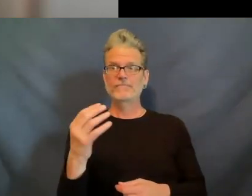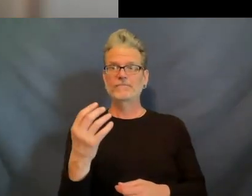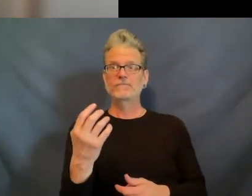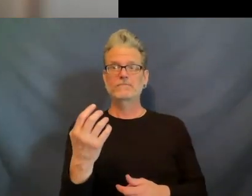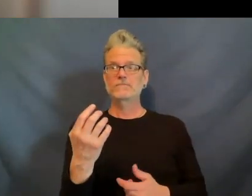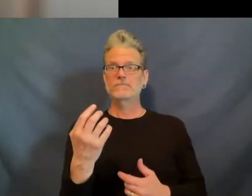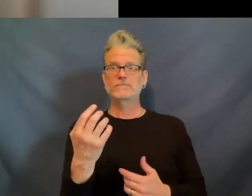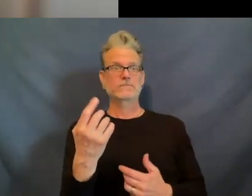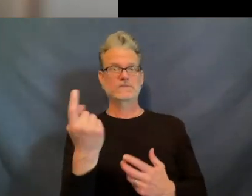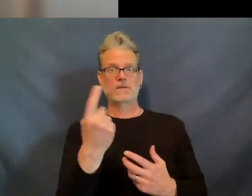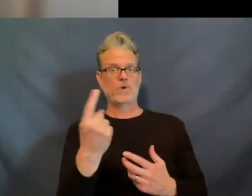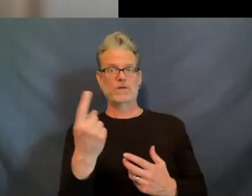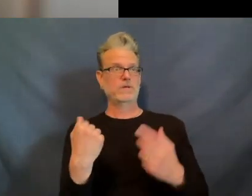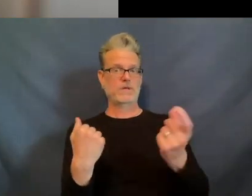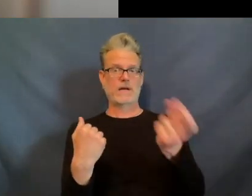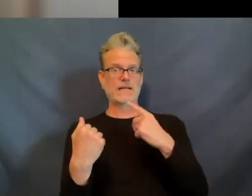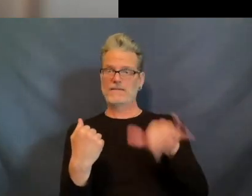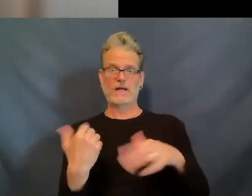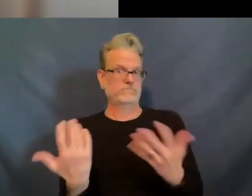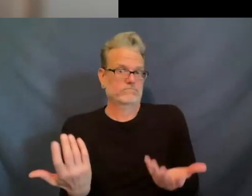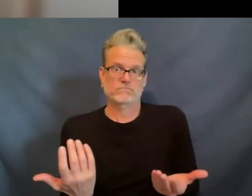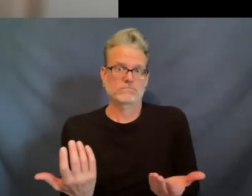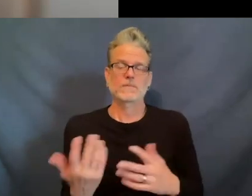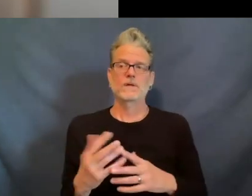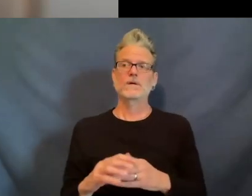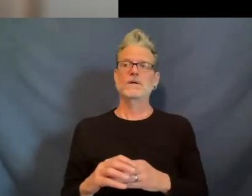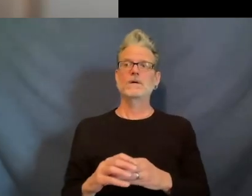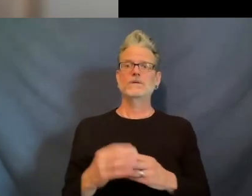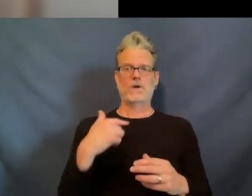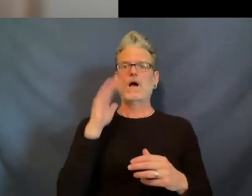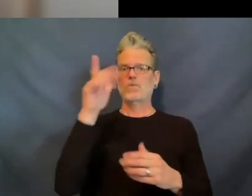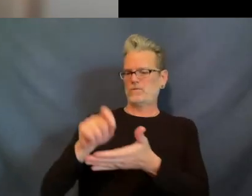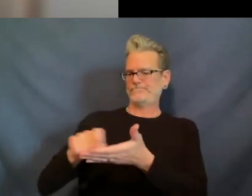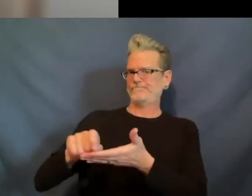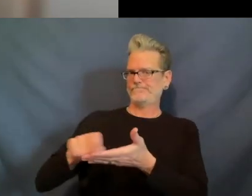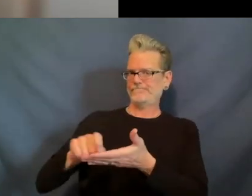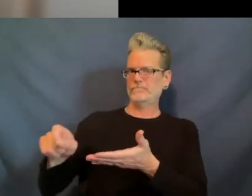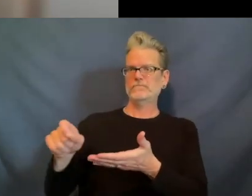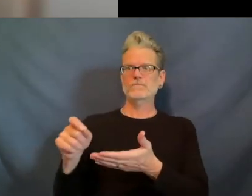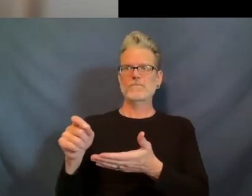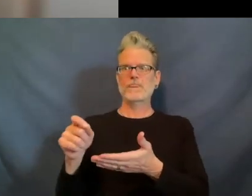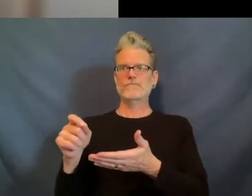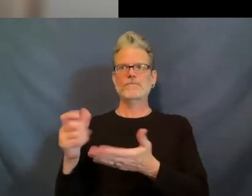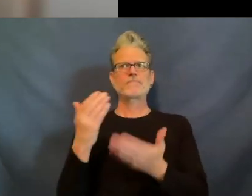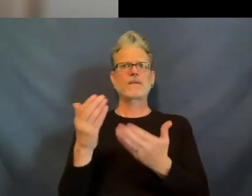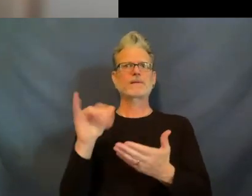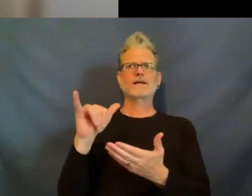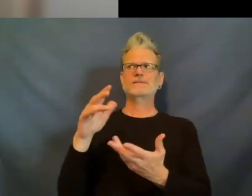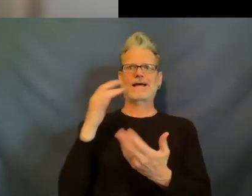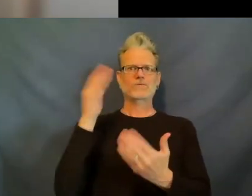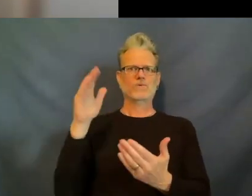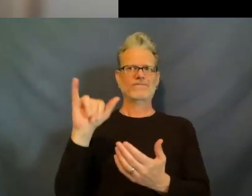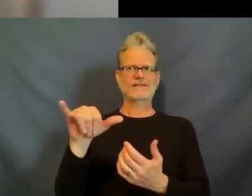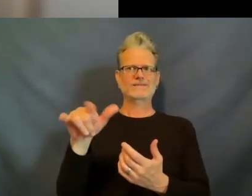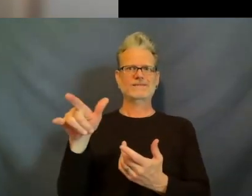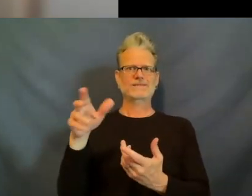been presented with before. So I am going to write that down, and I don't know if that's a internal or external,